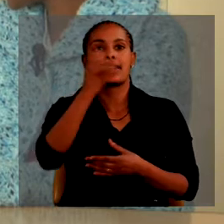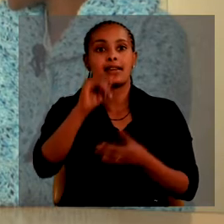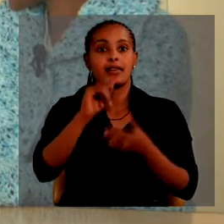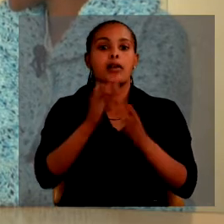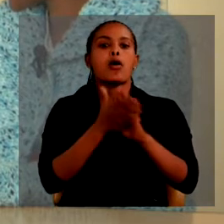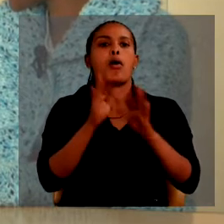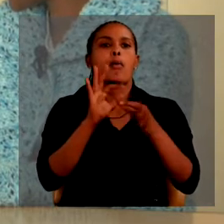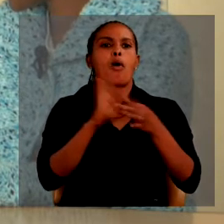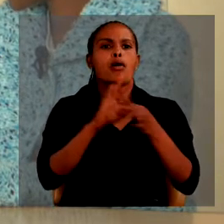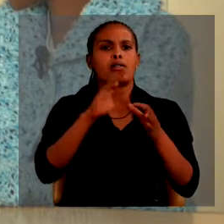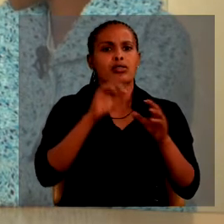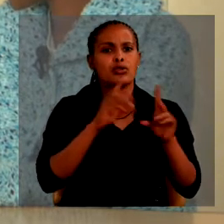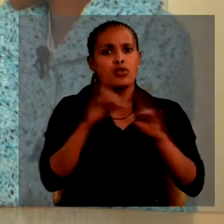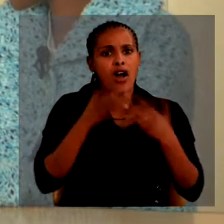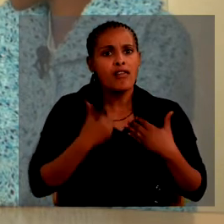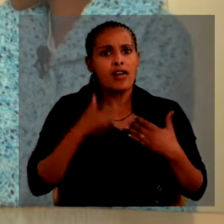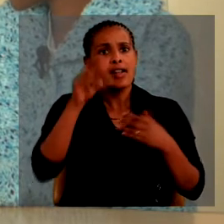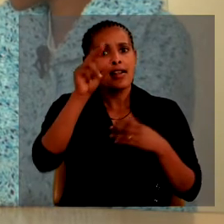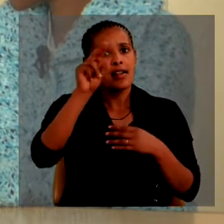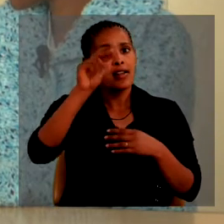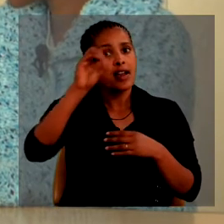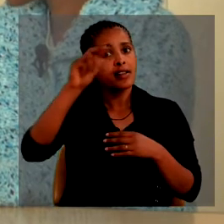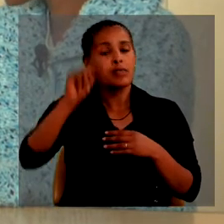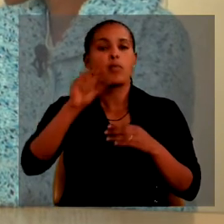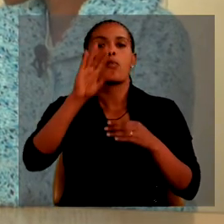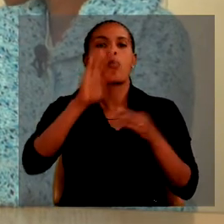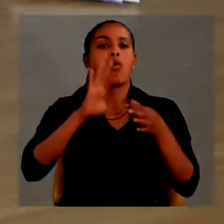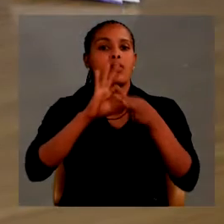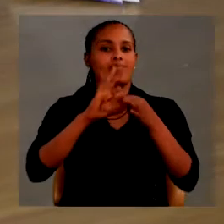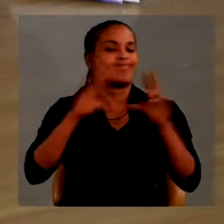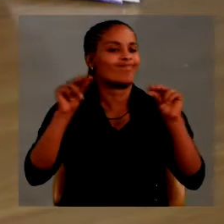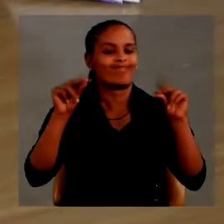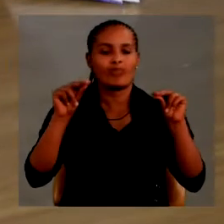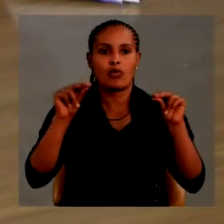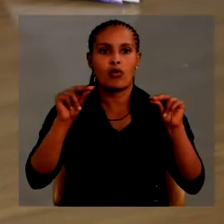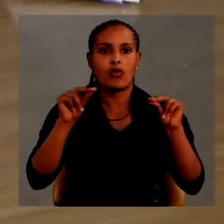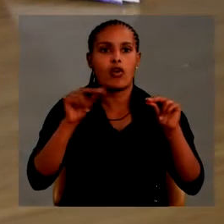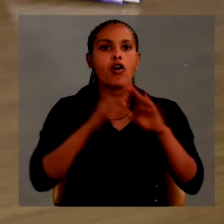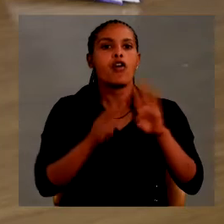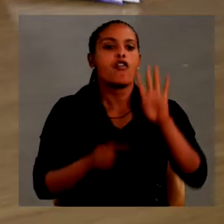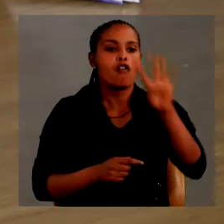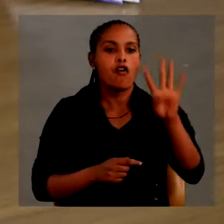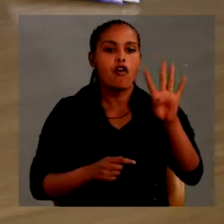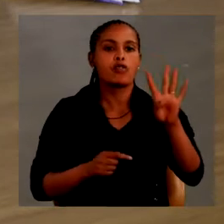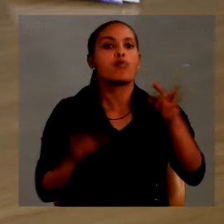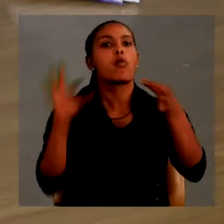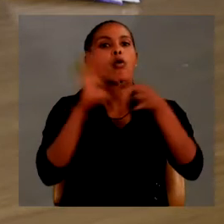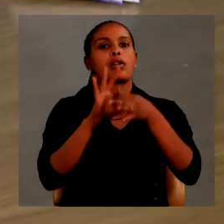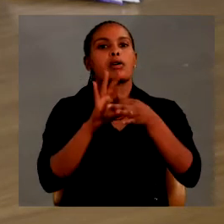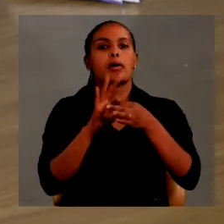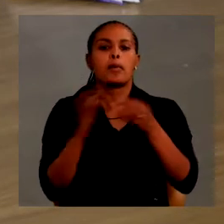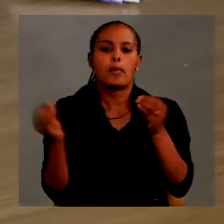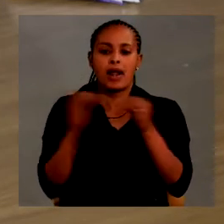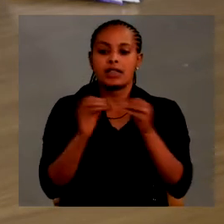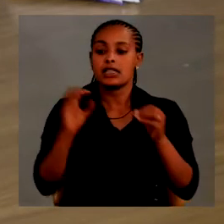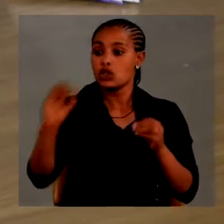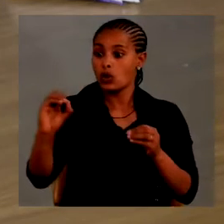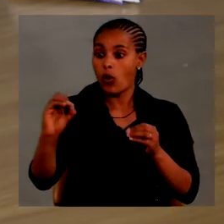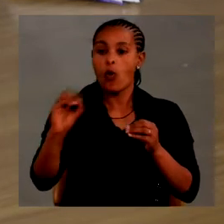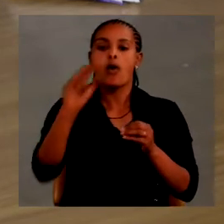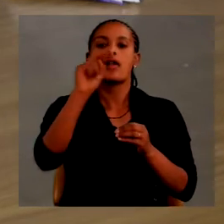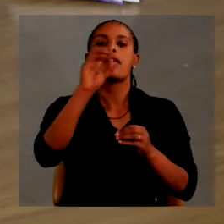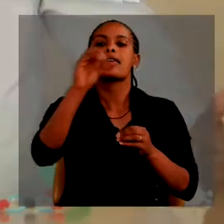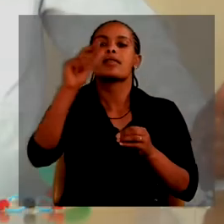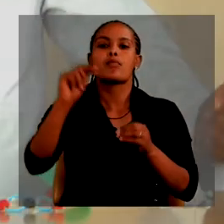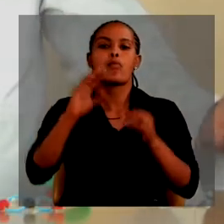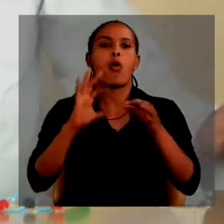Do we have non-bonding pairs? No. So four bonding plus zero non-bonding, a